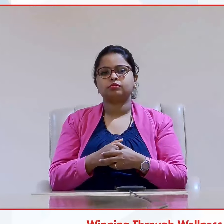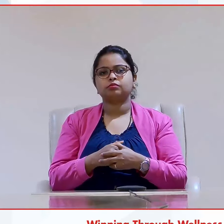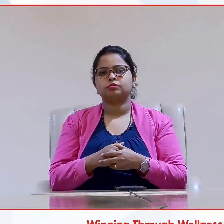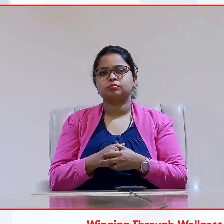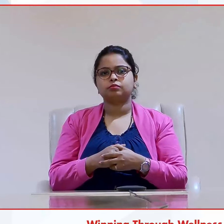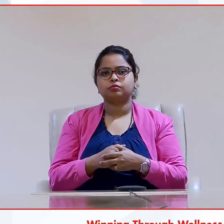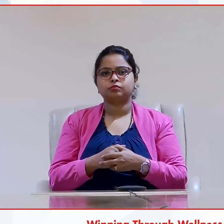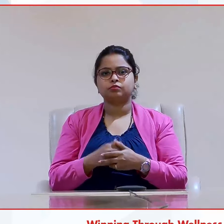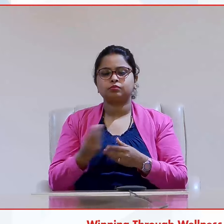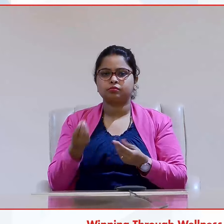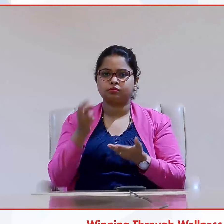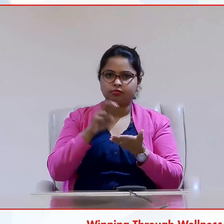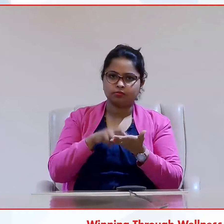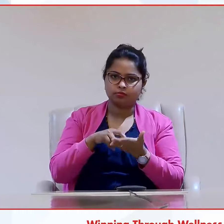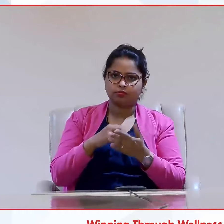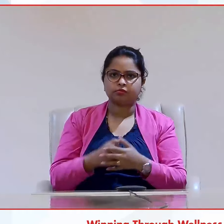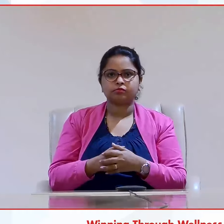and